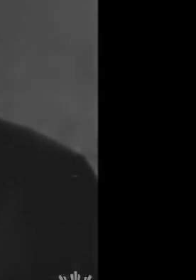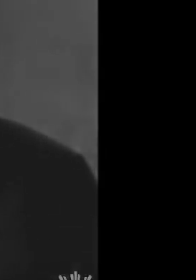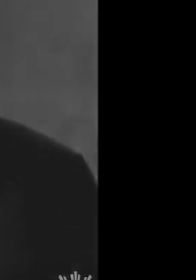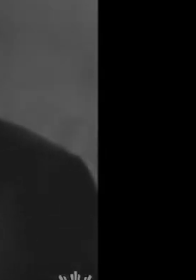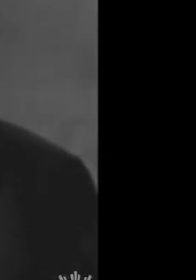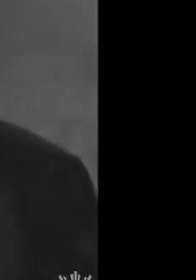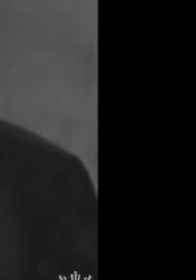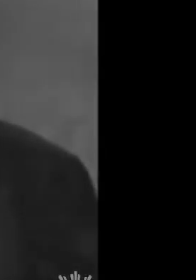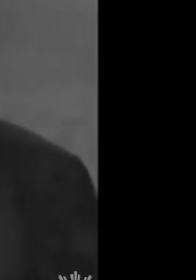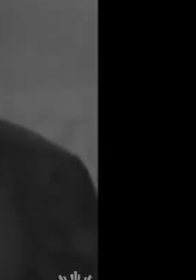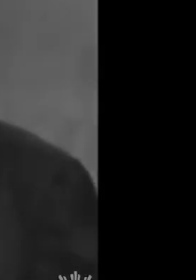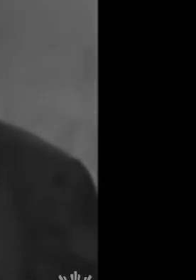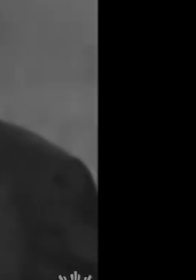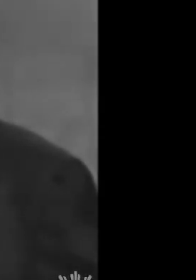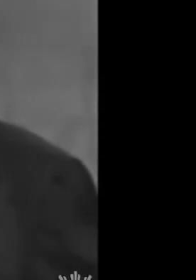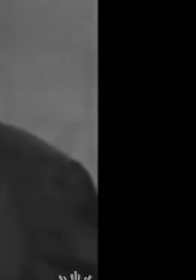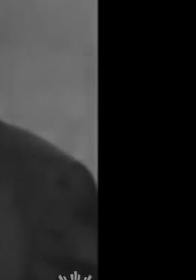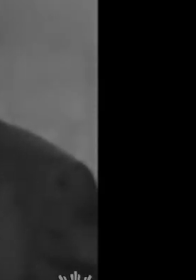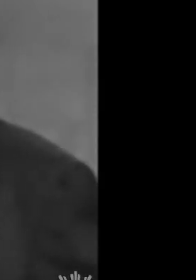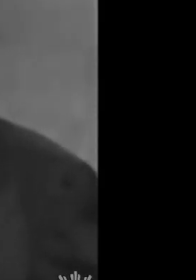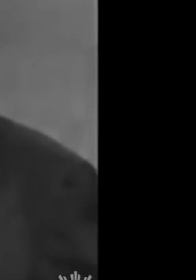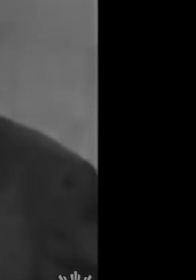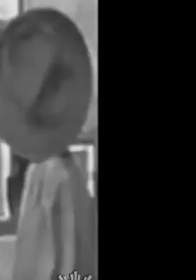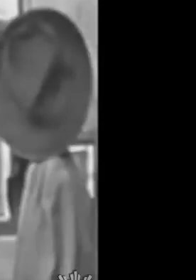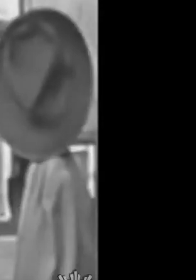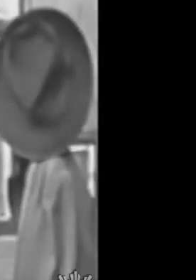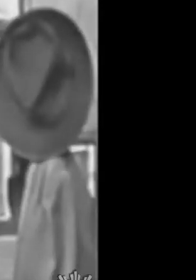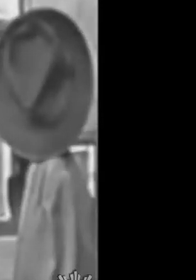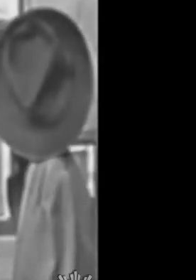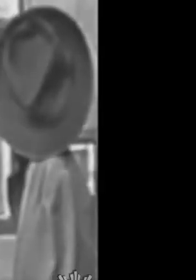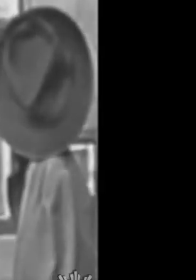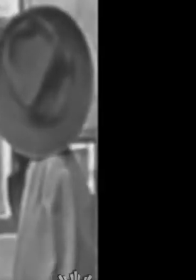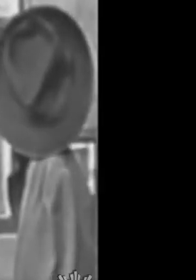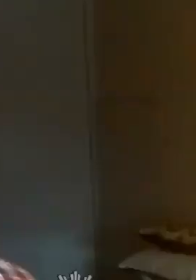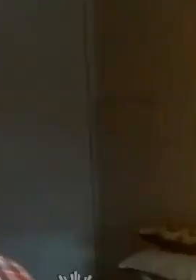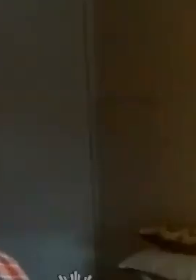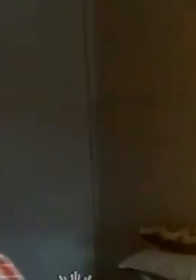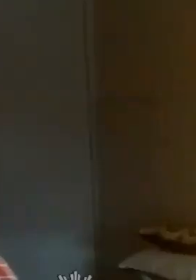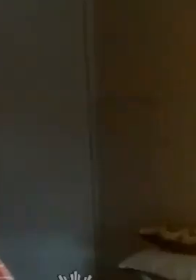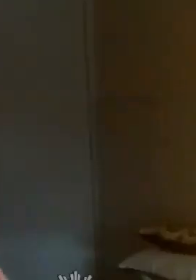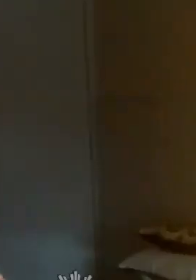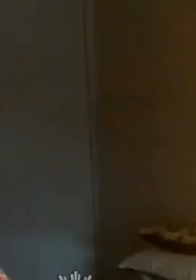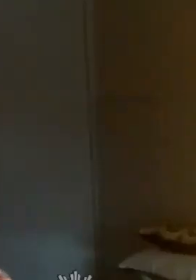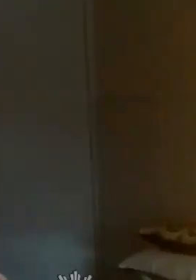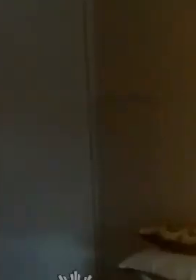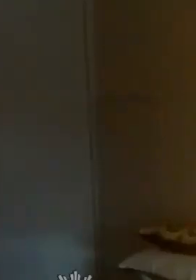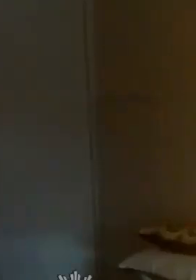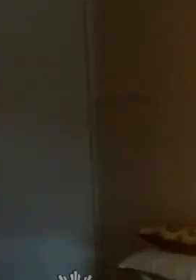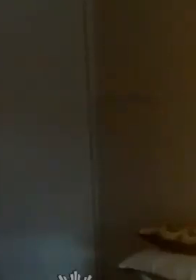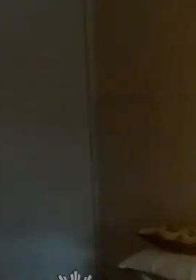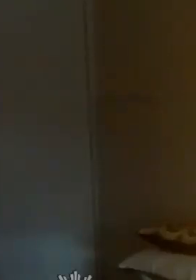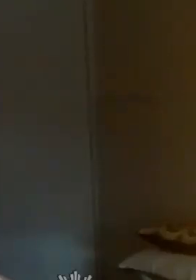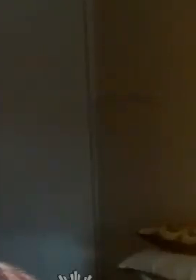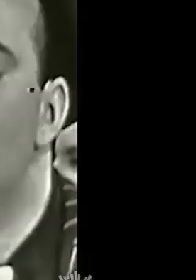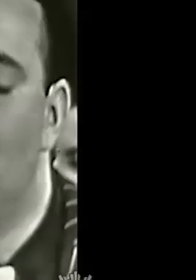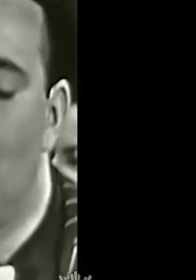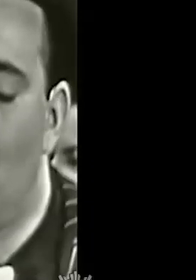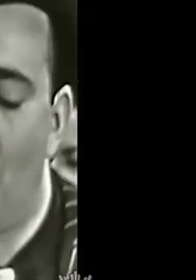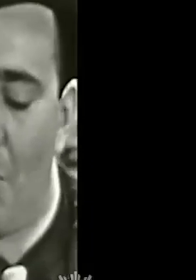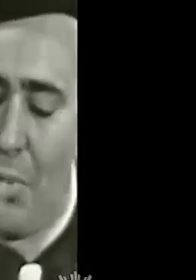and not an experimental laboratory. On Your Show of Shows, he was the second banana to Sid